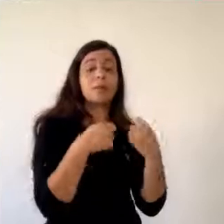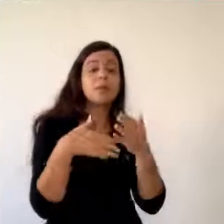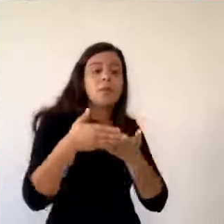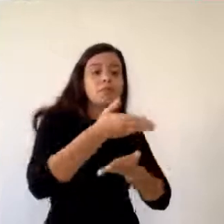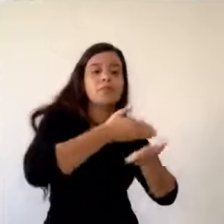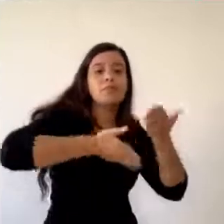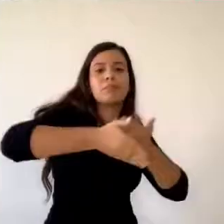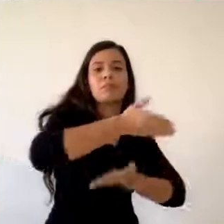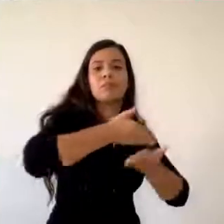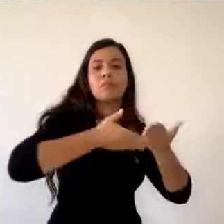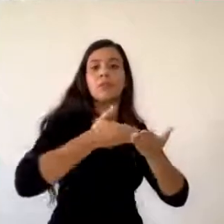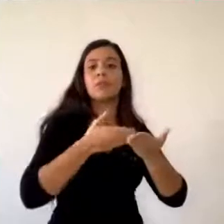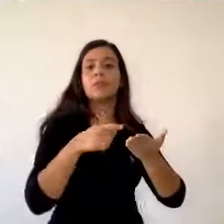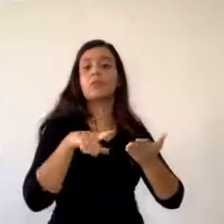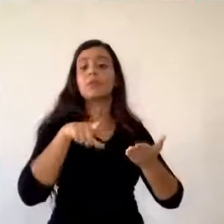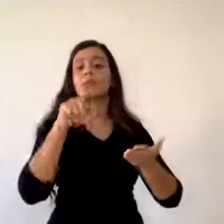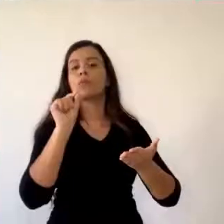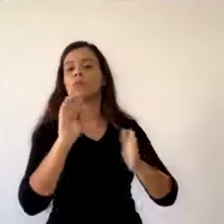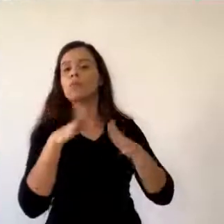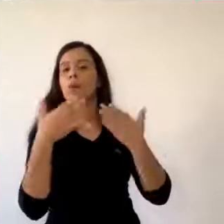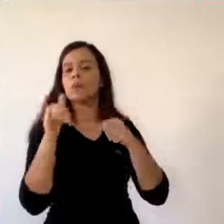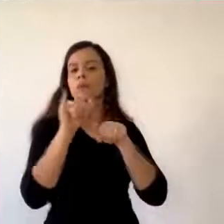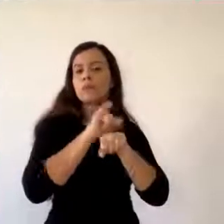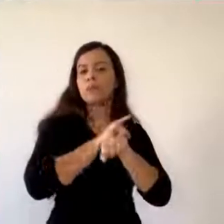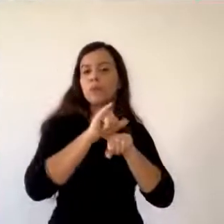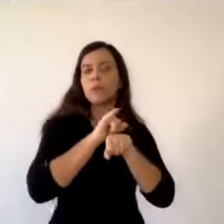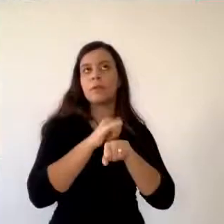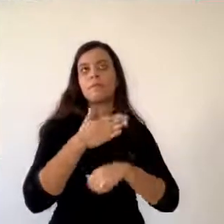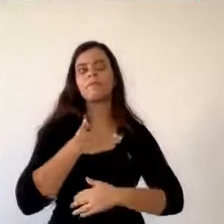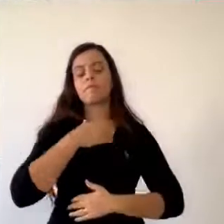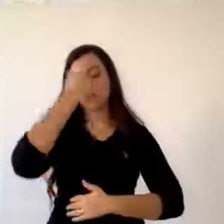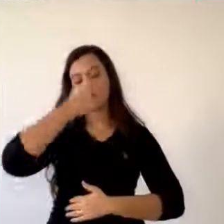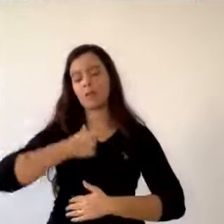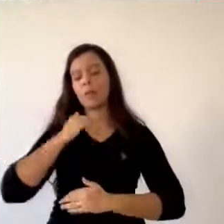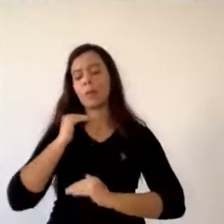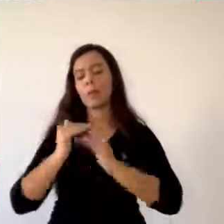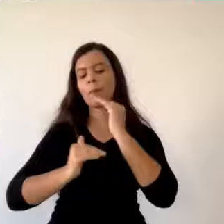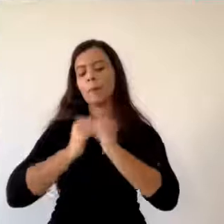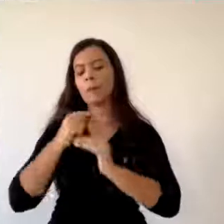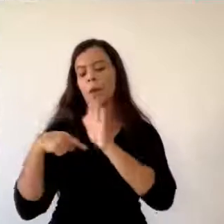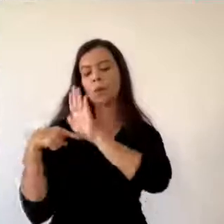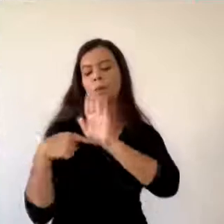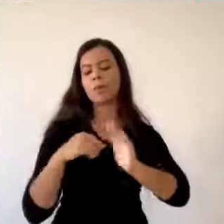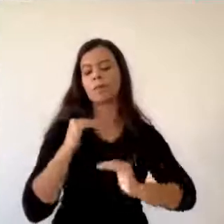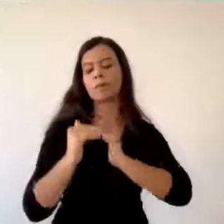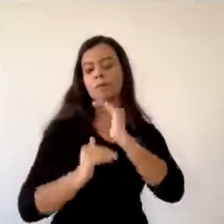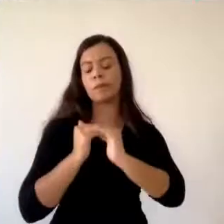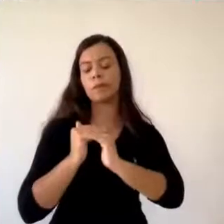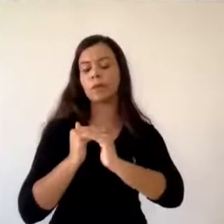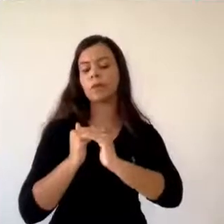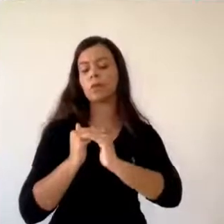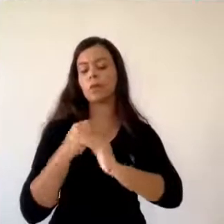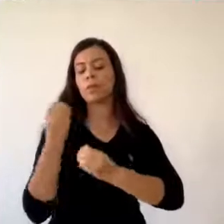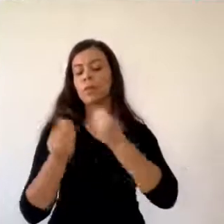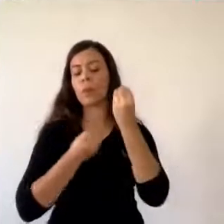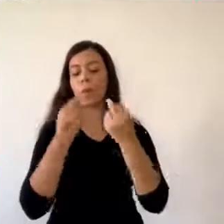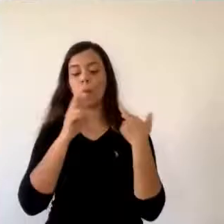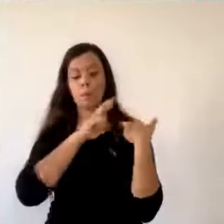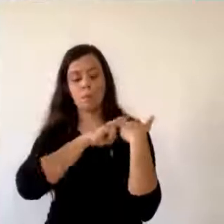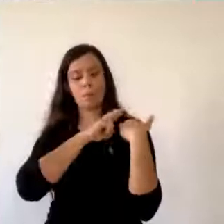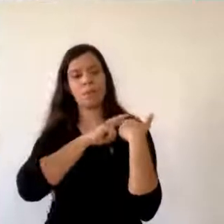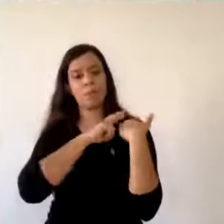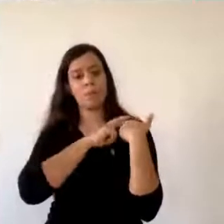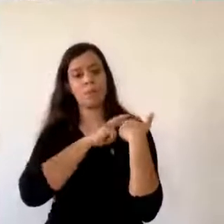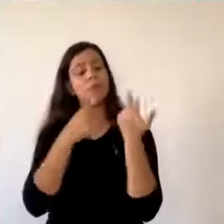differences, rather than your universes, the choices you need to make is, what kind of transformations are you trying to propose?